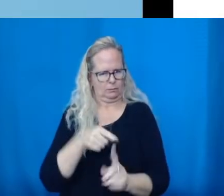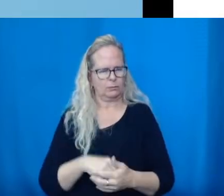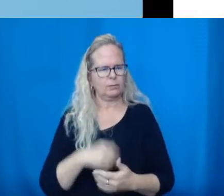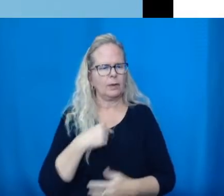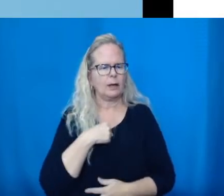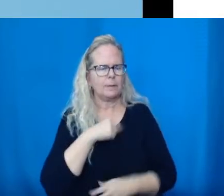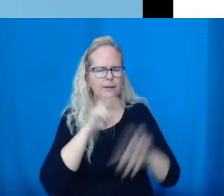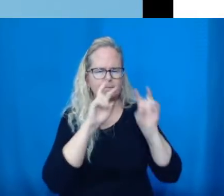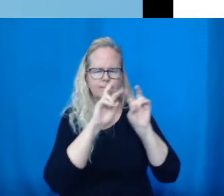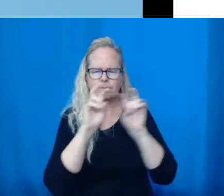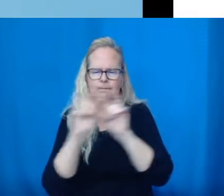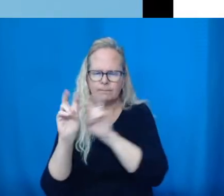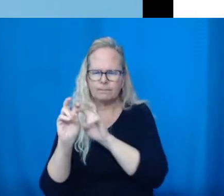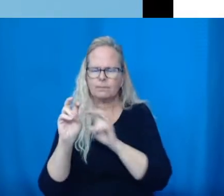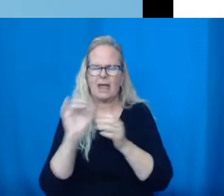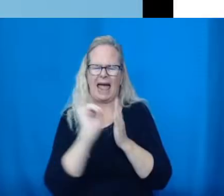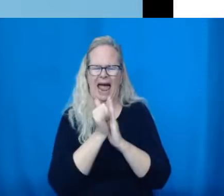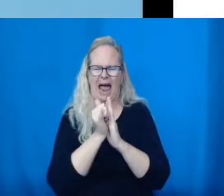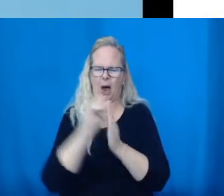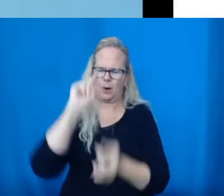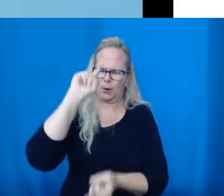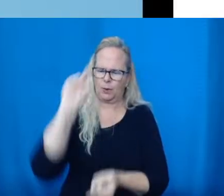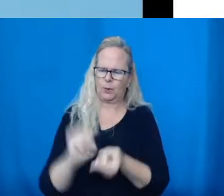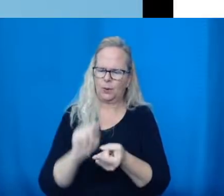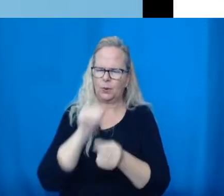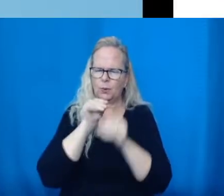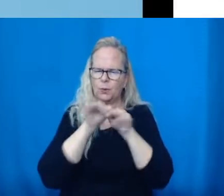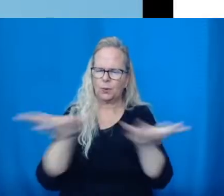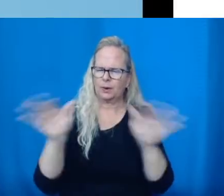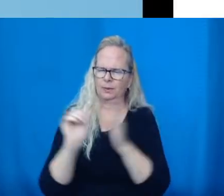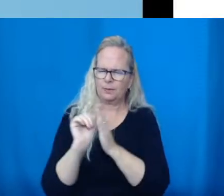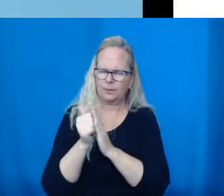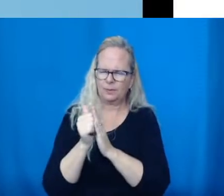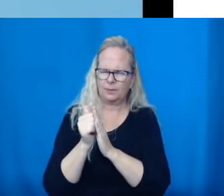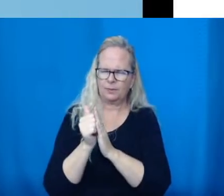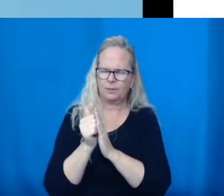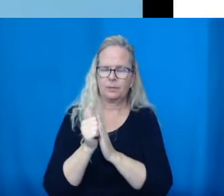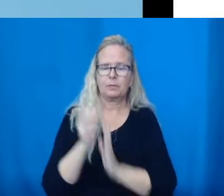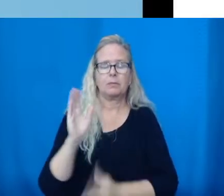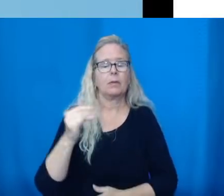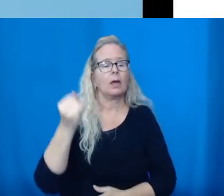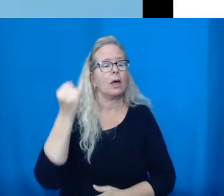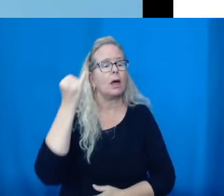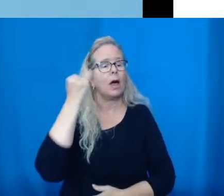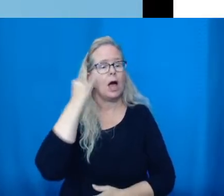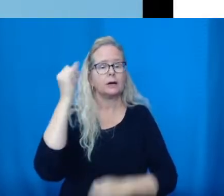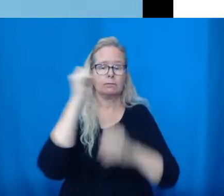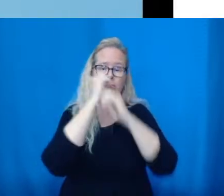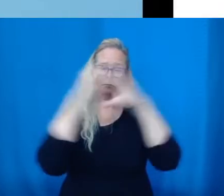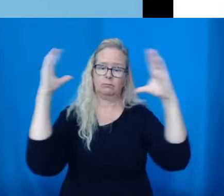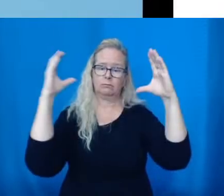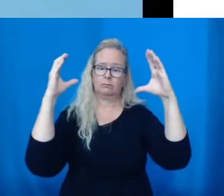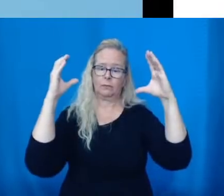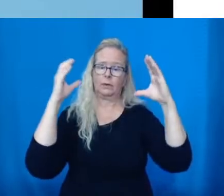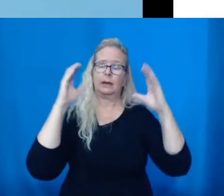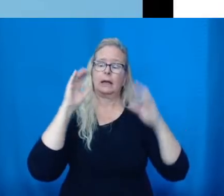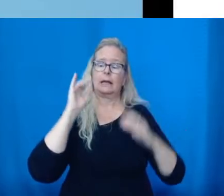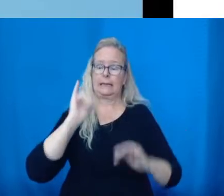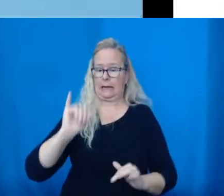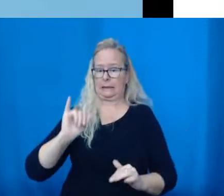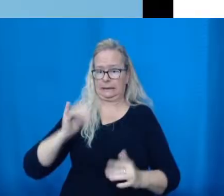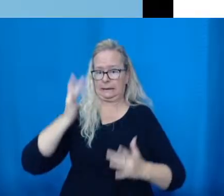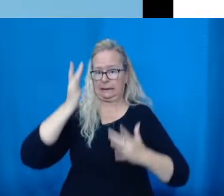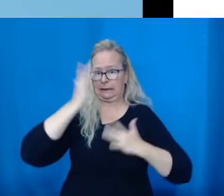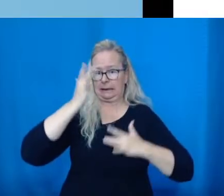our understanding of how this disease transmits from person to person. Last year, we were quite worried about surfaces and